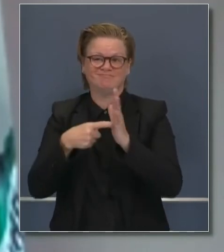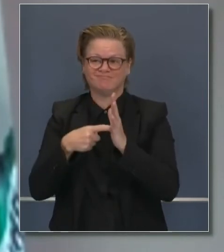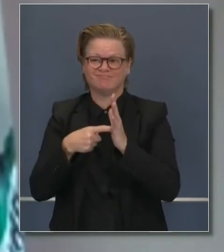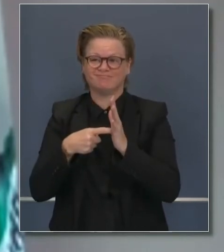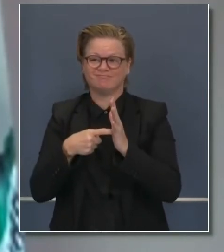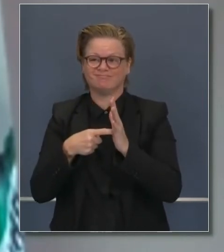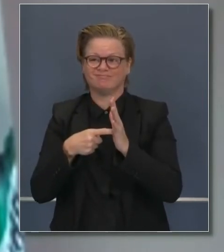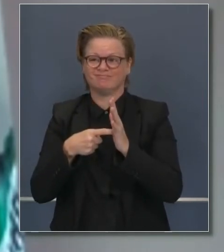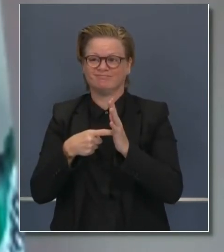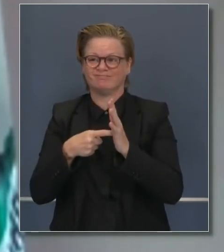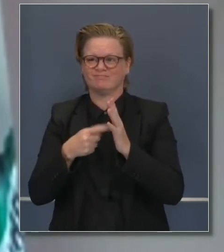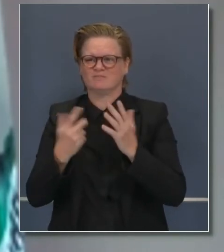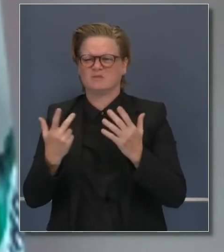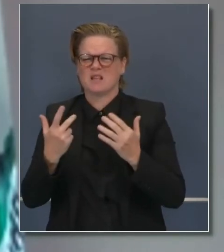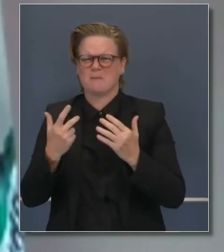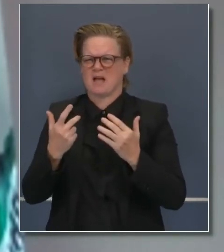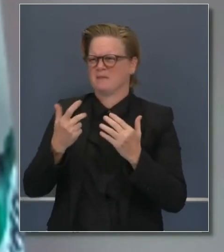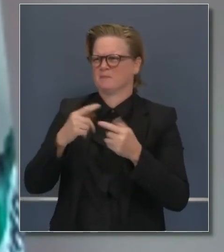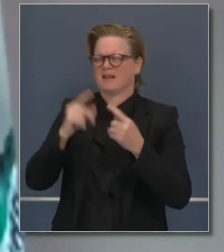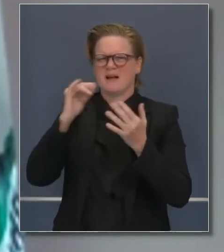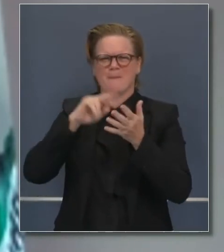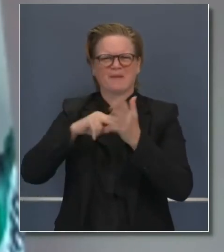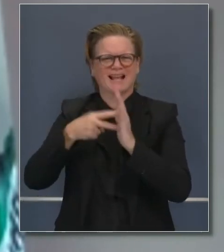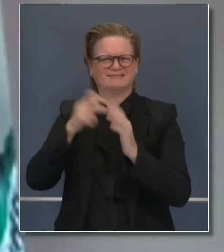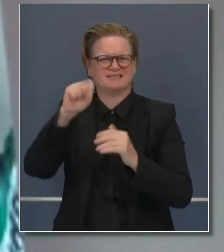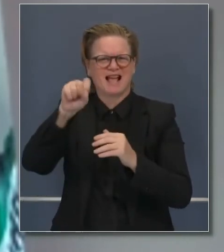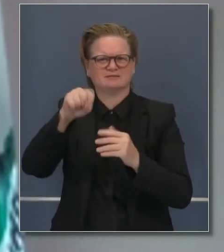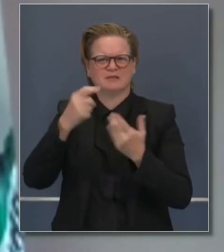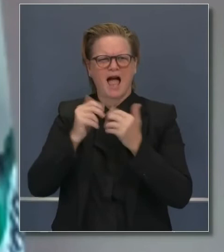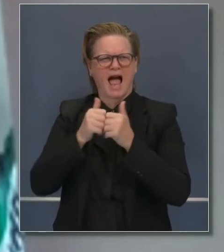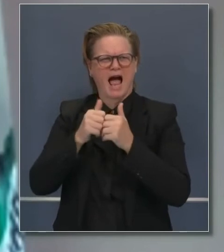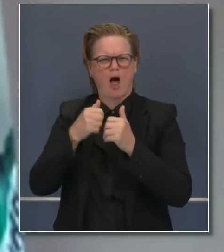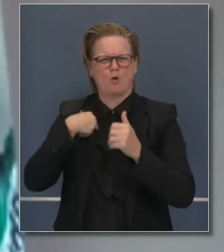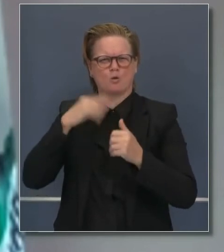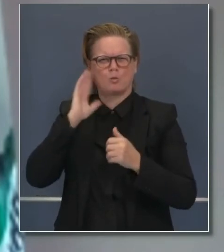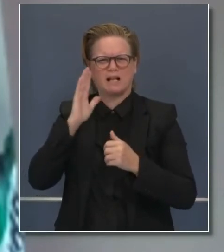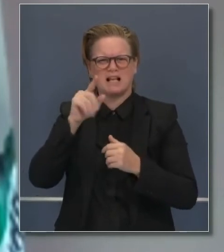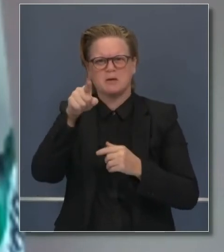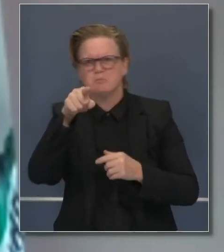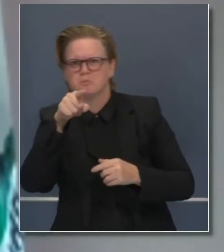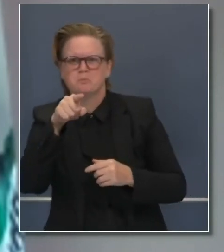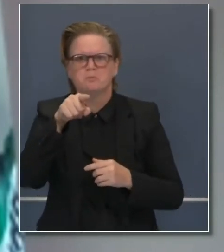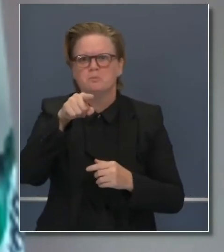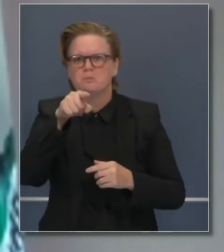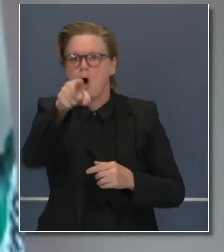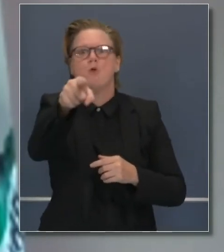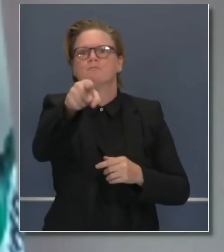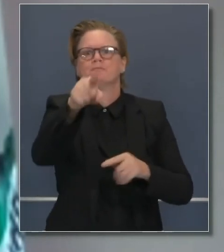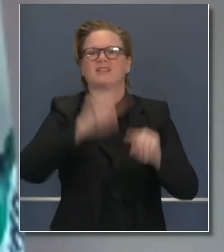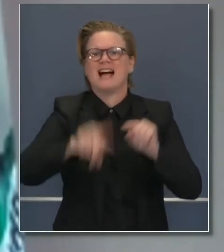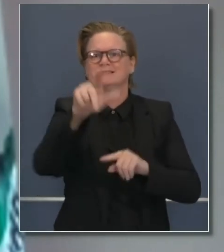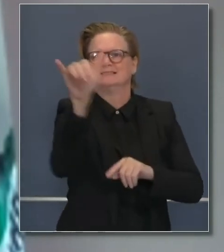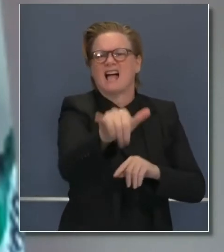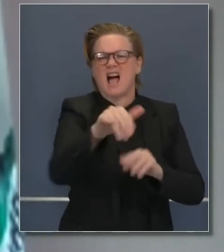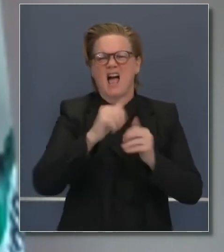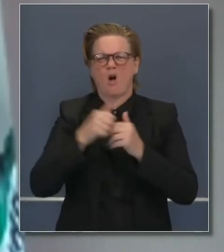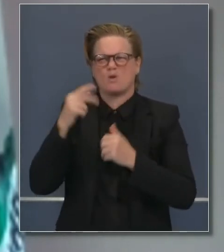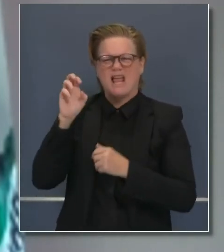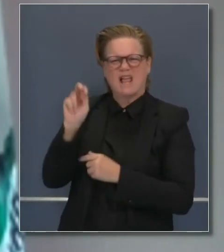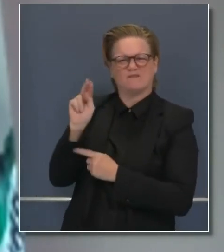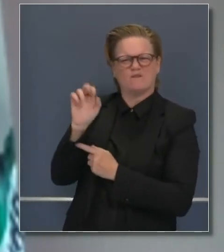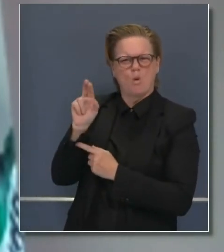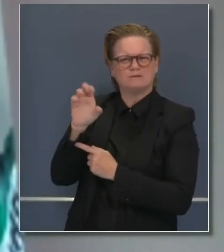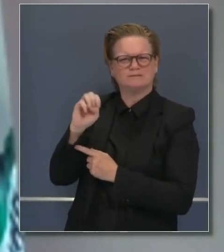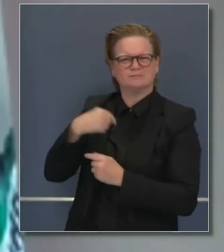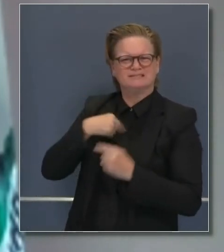Your ground troops are spread thin. That's indeed true, but we believe that really emphasizing that this is what we